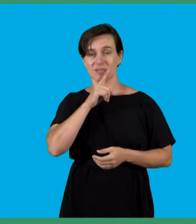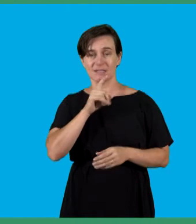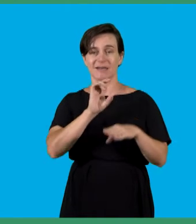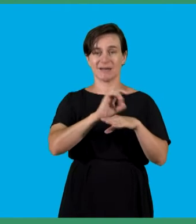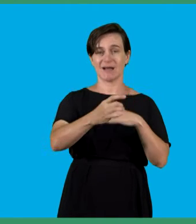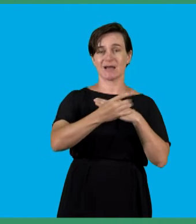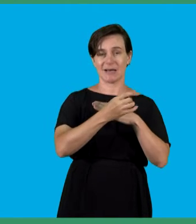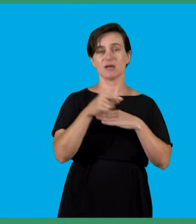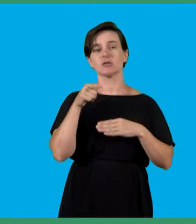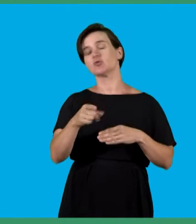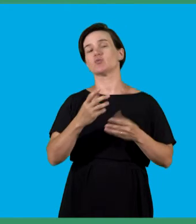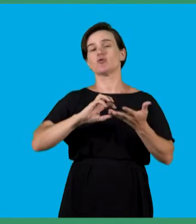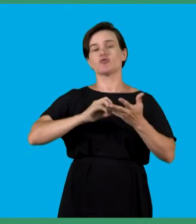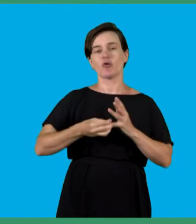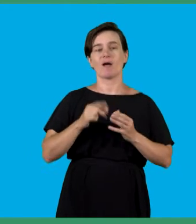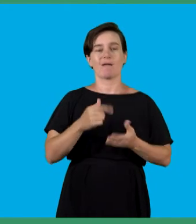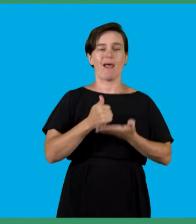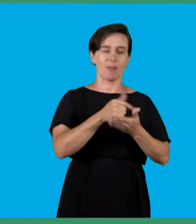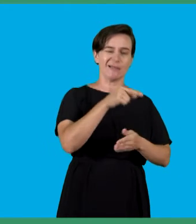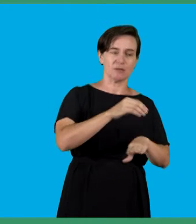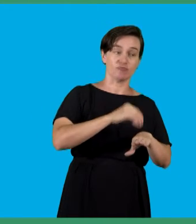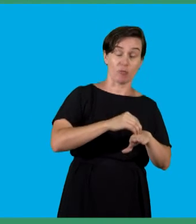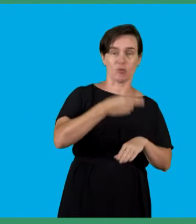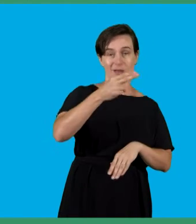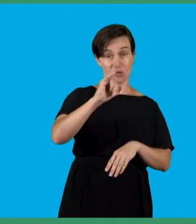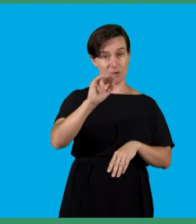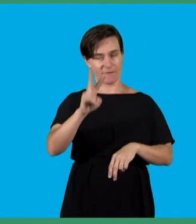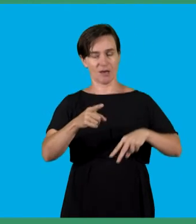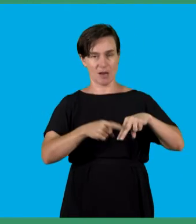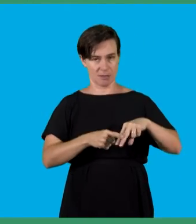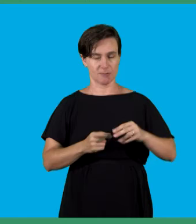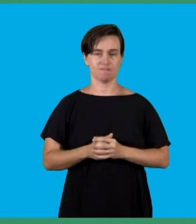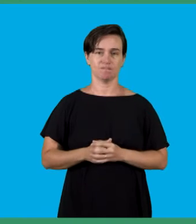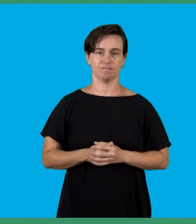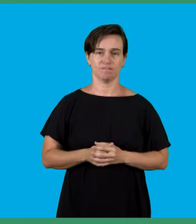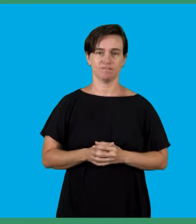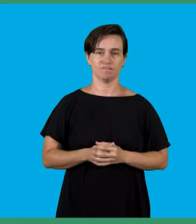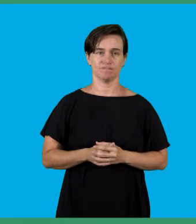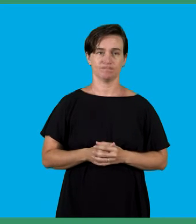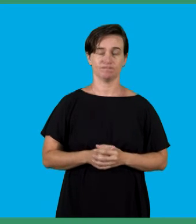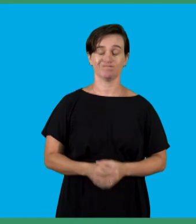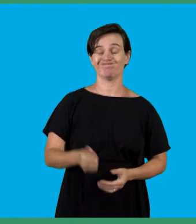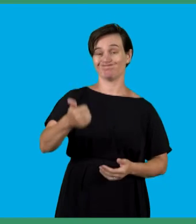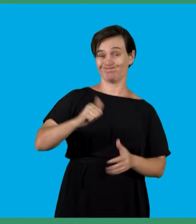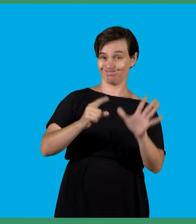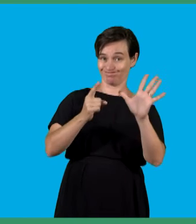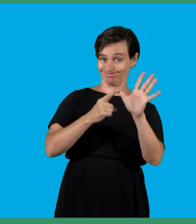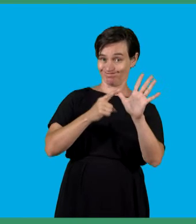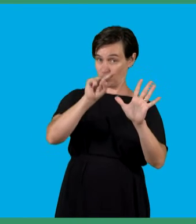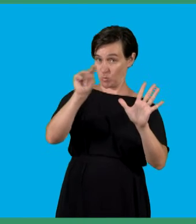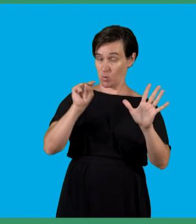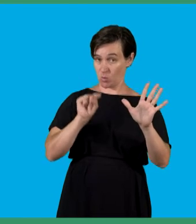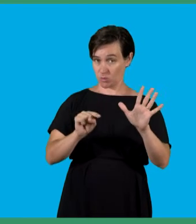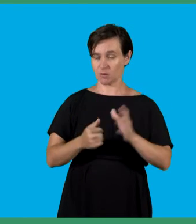as part of the initiatives to try and address HIV or AIDS. Moving on to the 5th